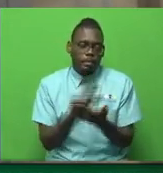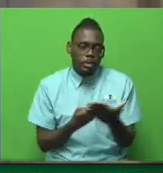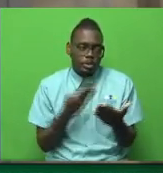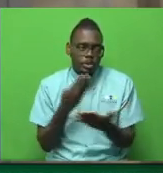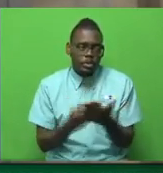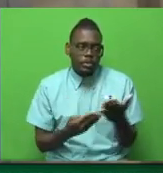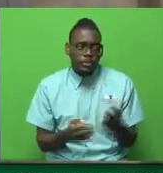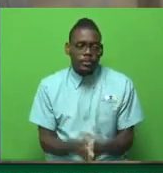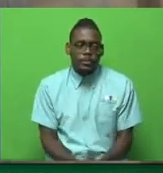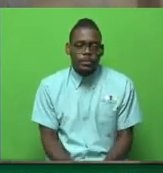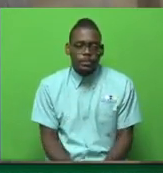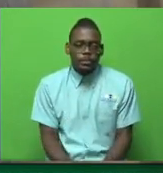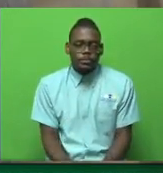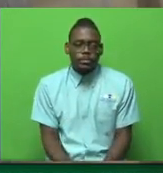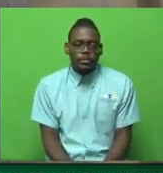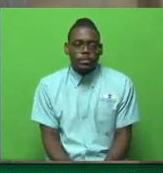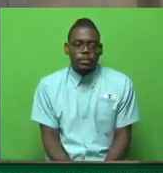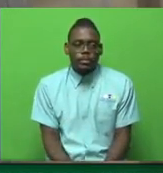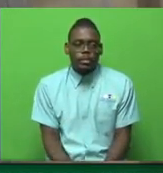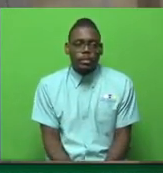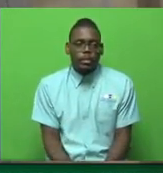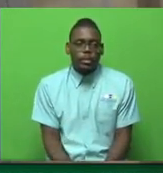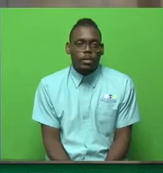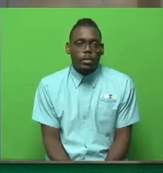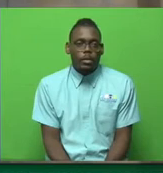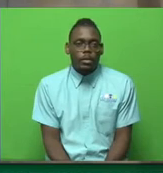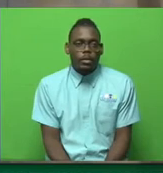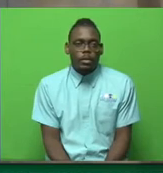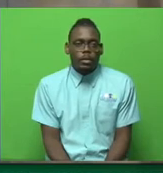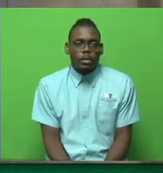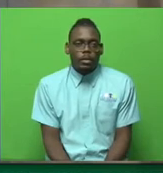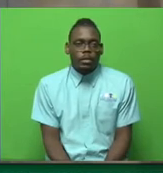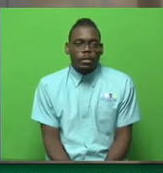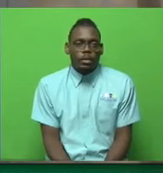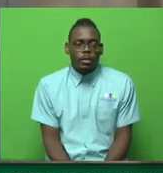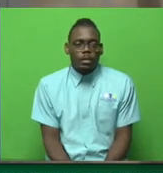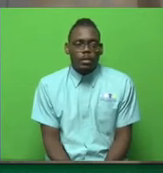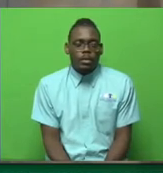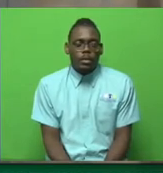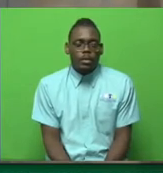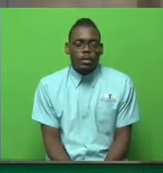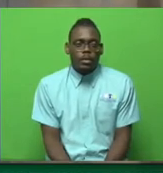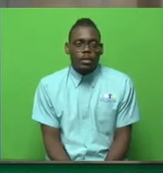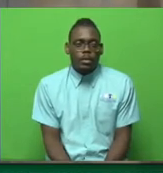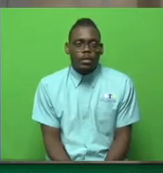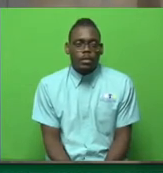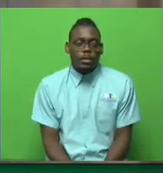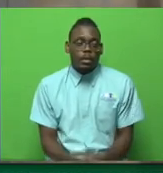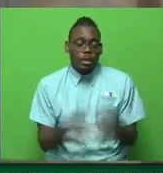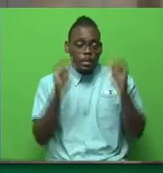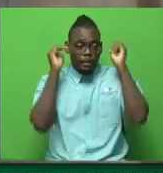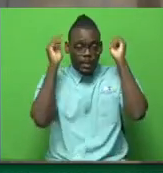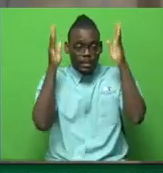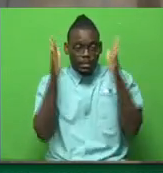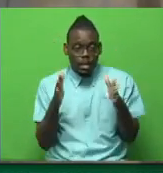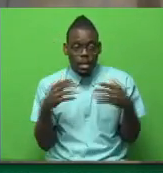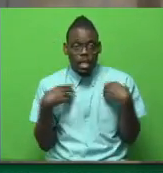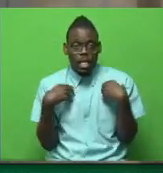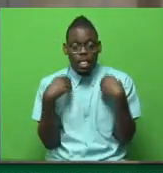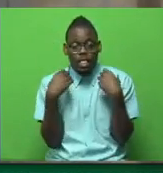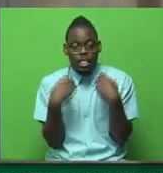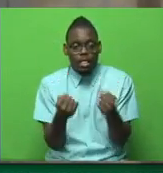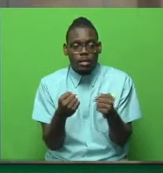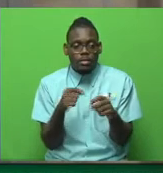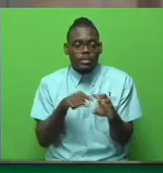Deputy speaker my colleague the minister of Health began his